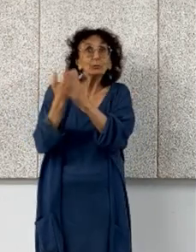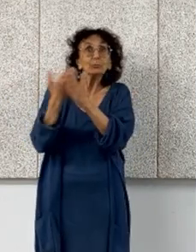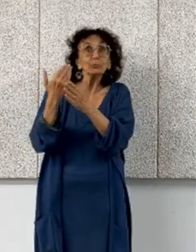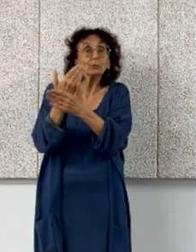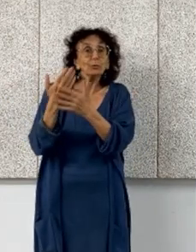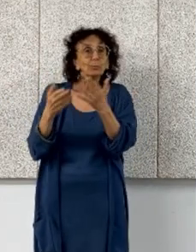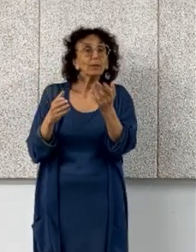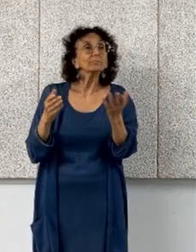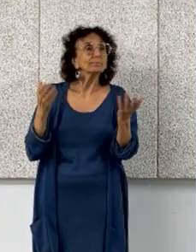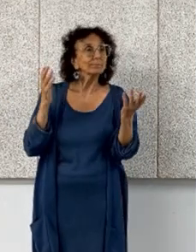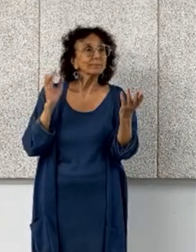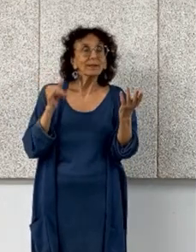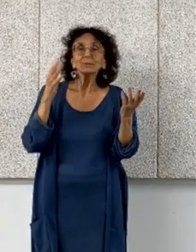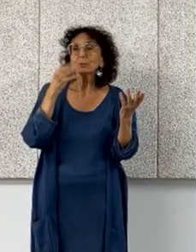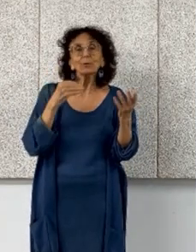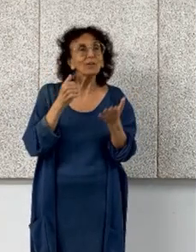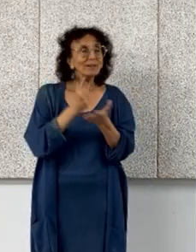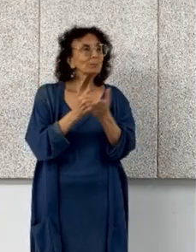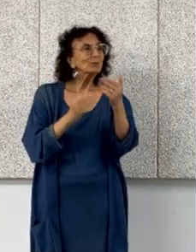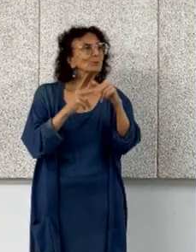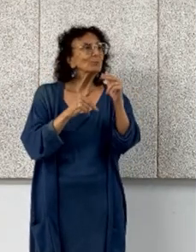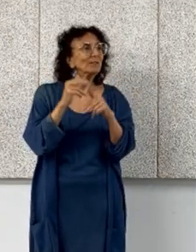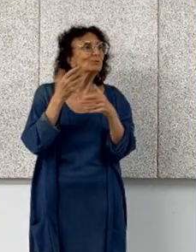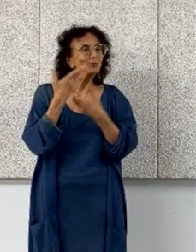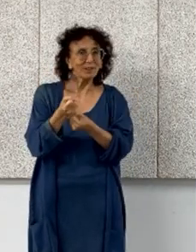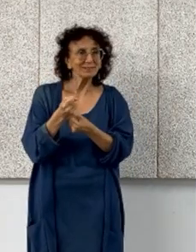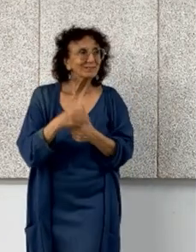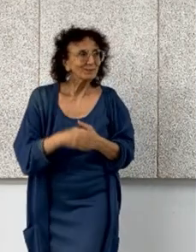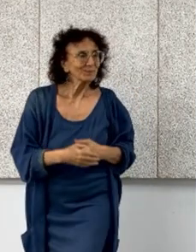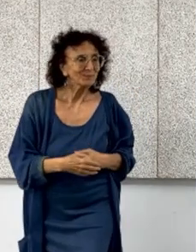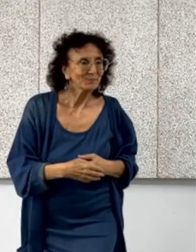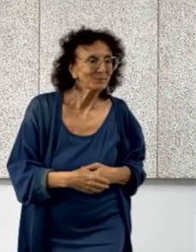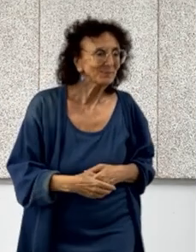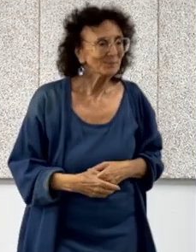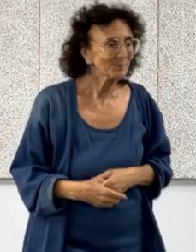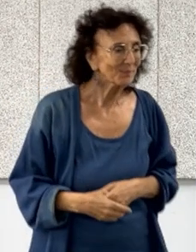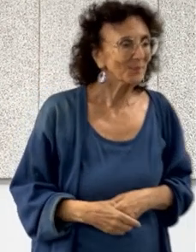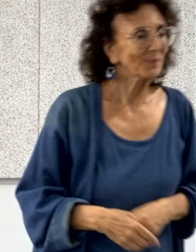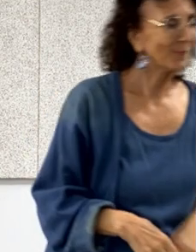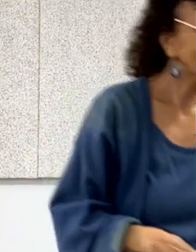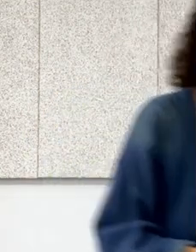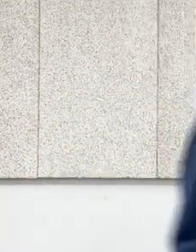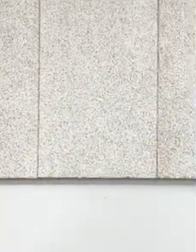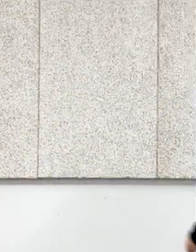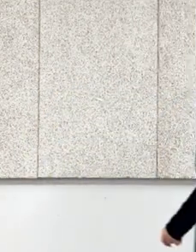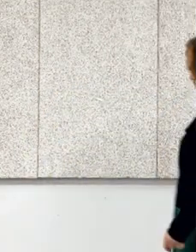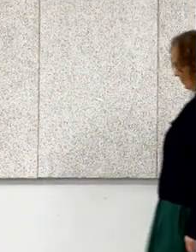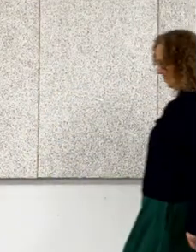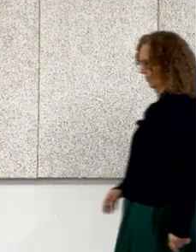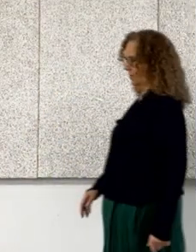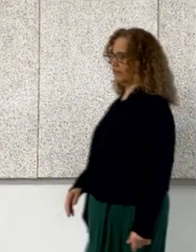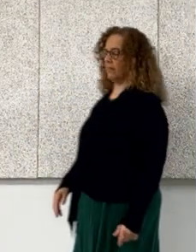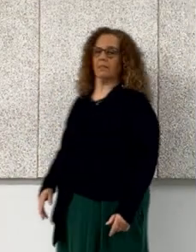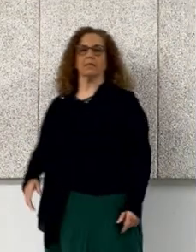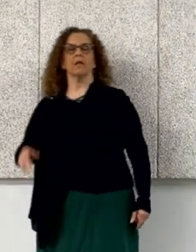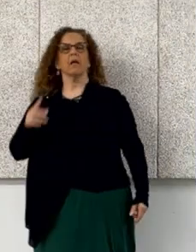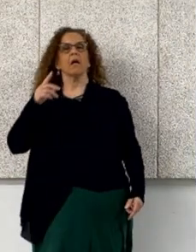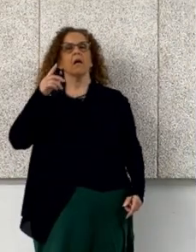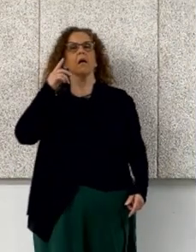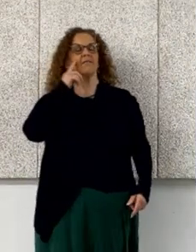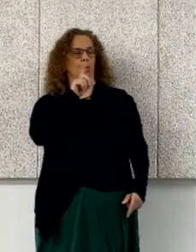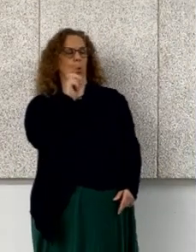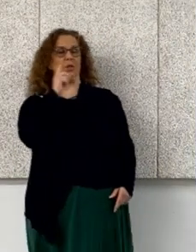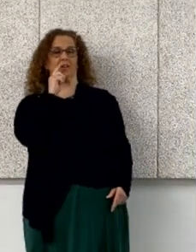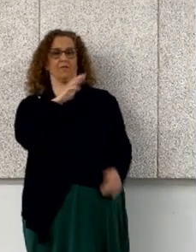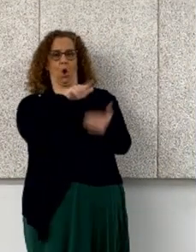that's to build great. Trust right. that way. Mm-hmm. Yeah. For all of you, Is there something that